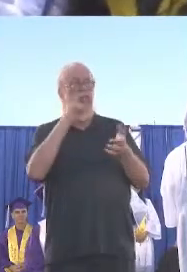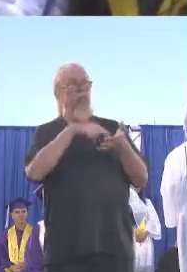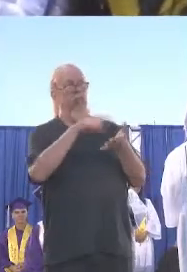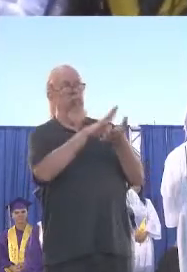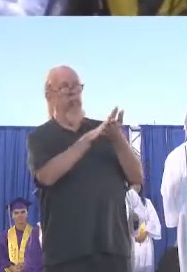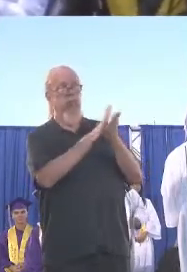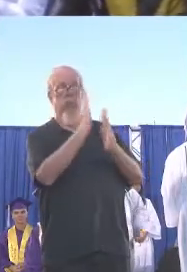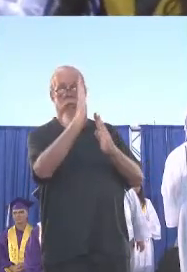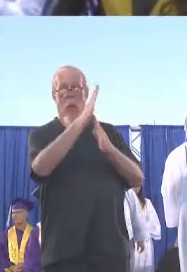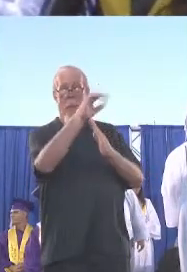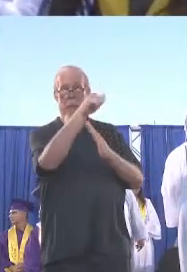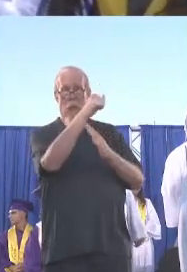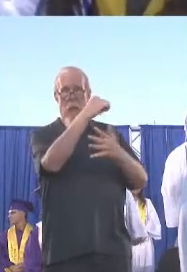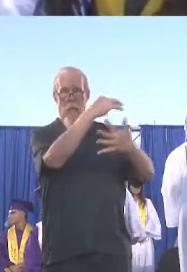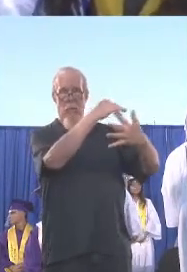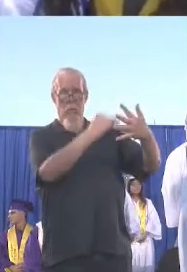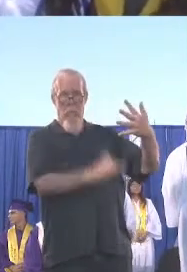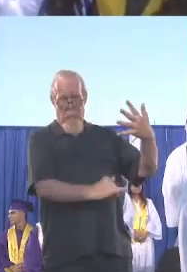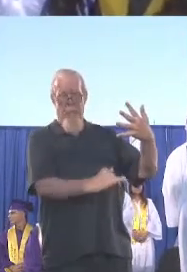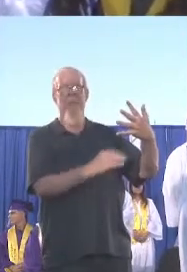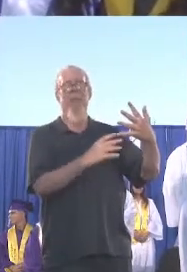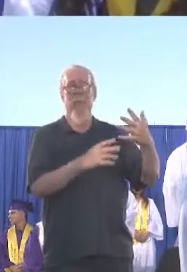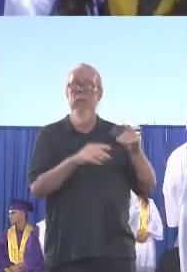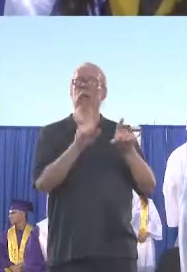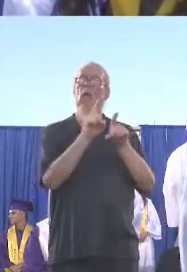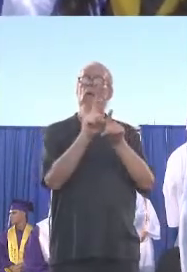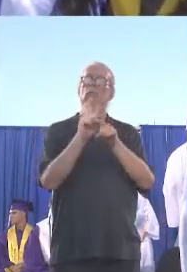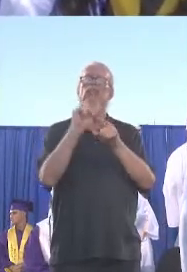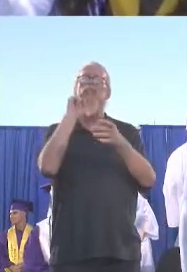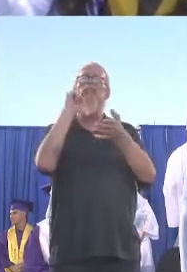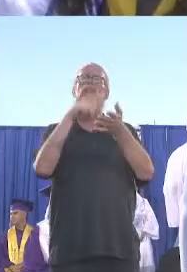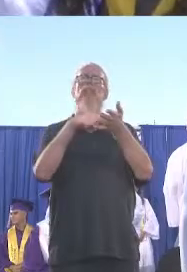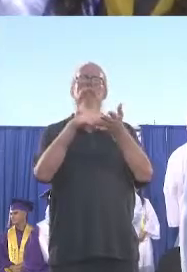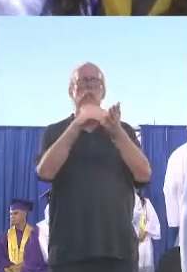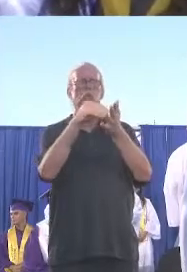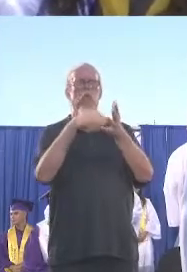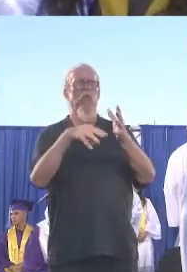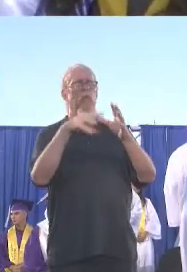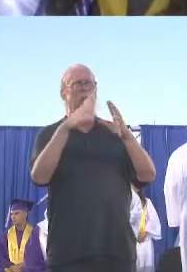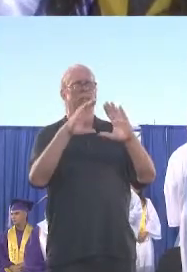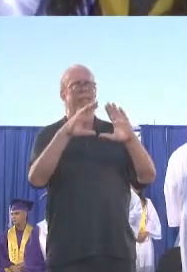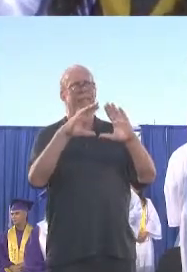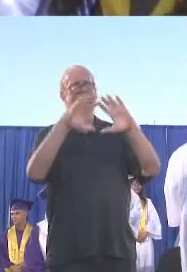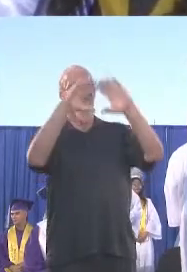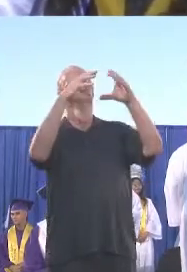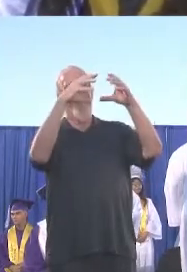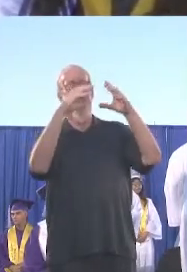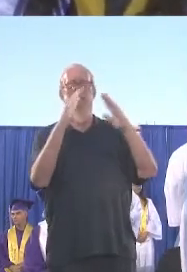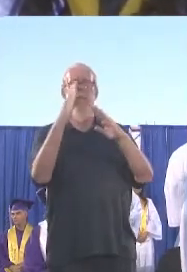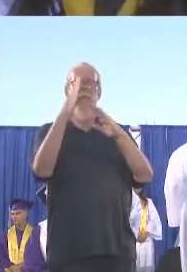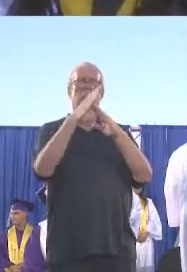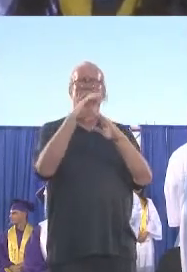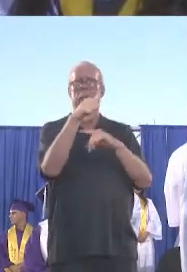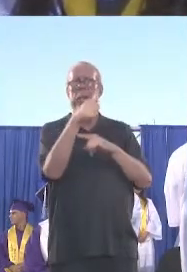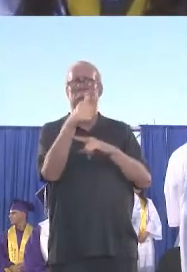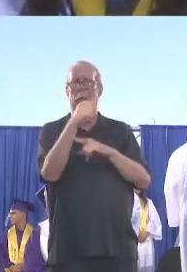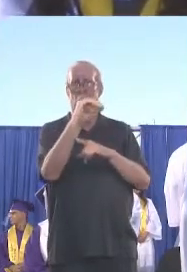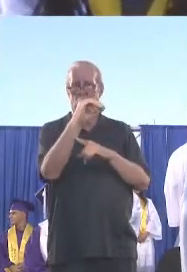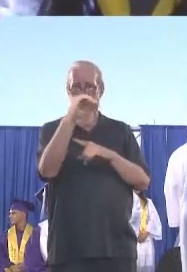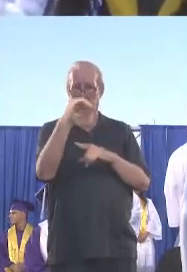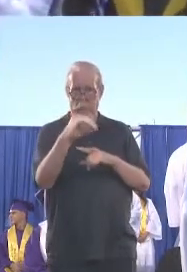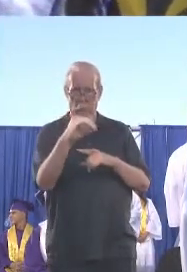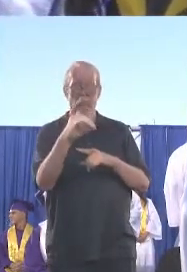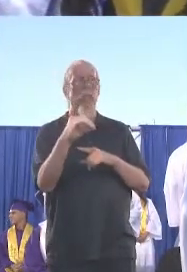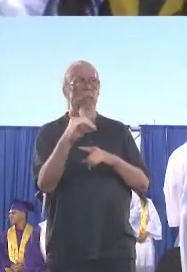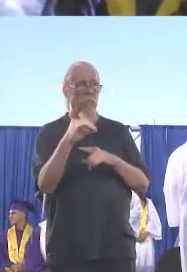our top 10 students, we will also recognize students in the top 10%. At this time, will